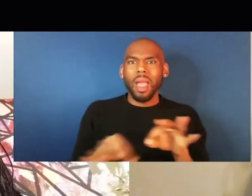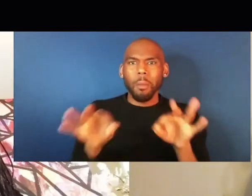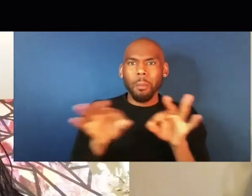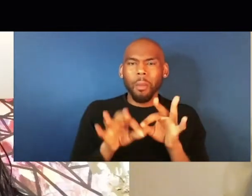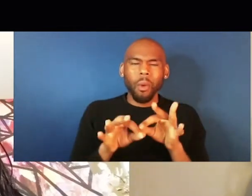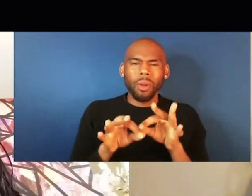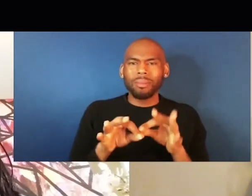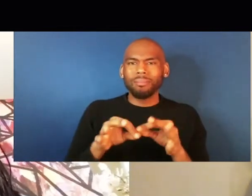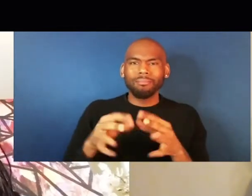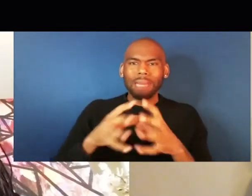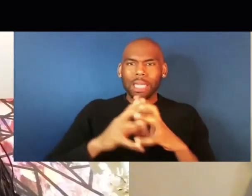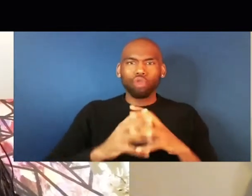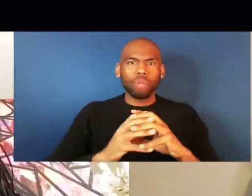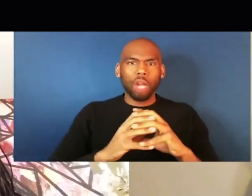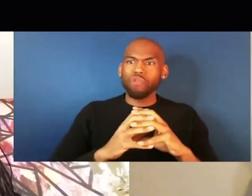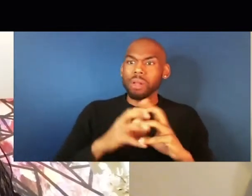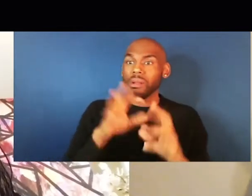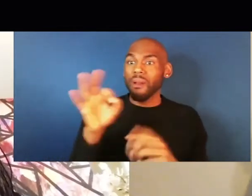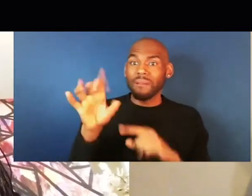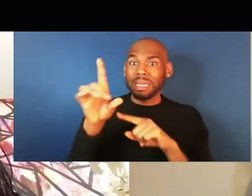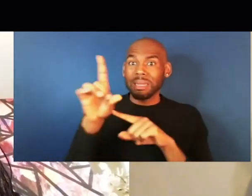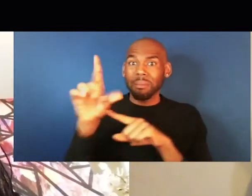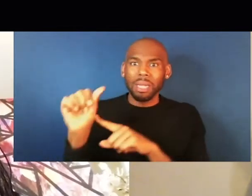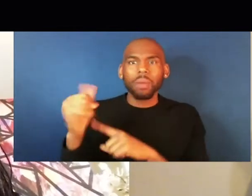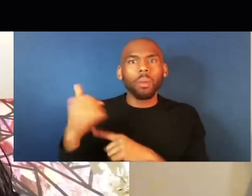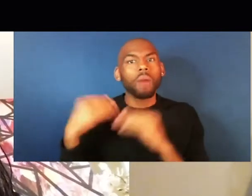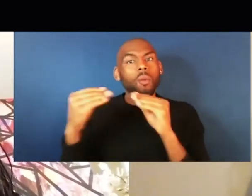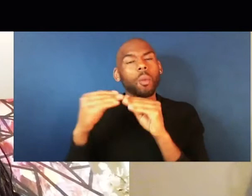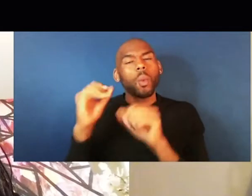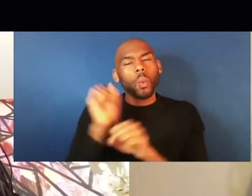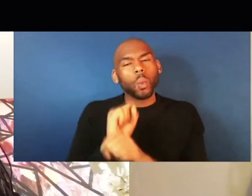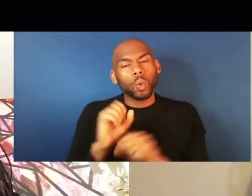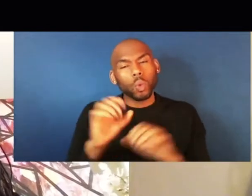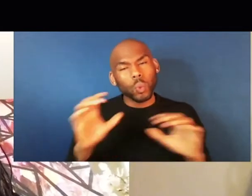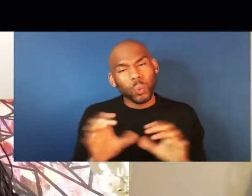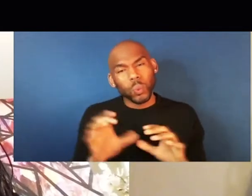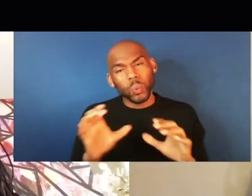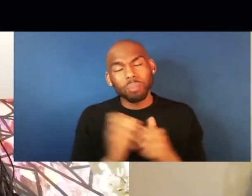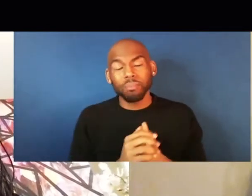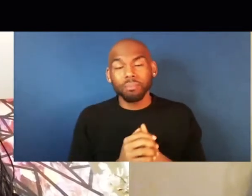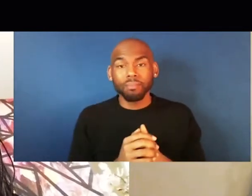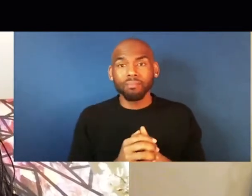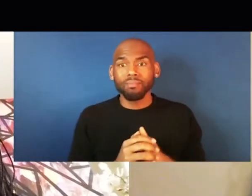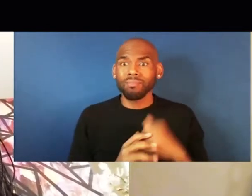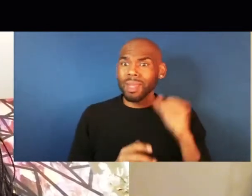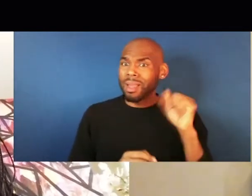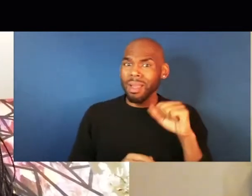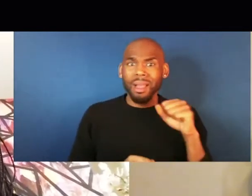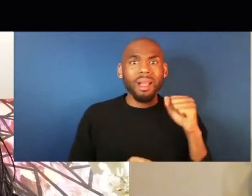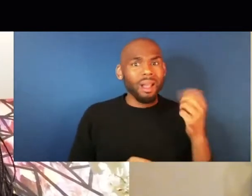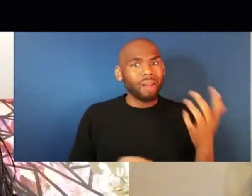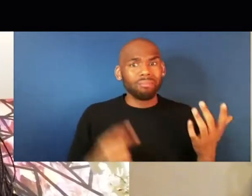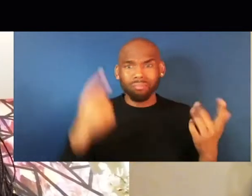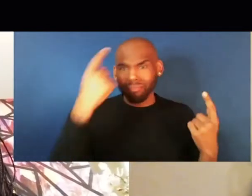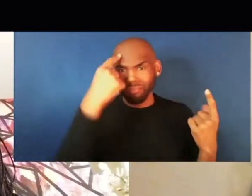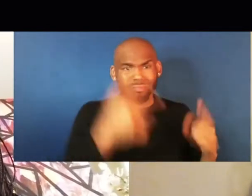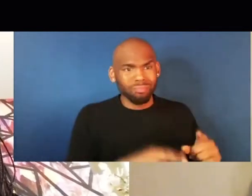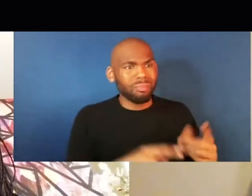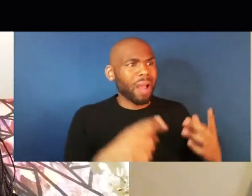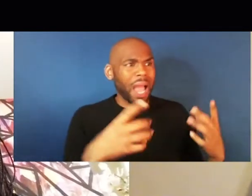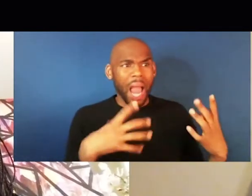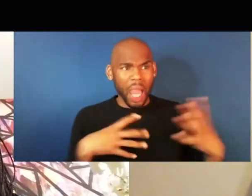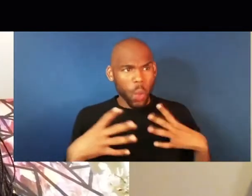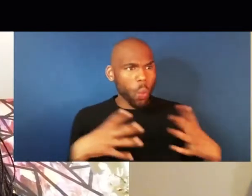intersection of individuals with disabilities, we've got much work to do. Yeah, because I do, like you said, like